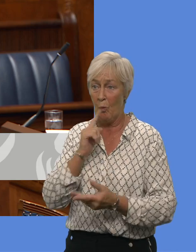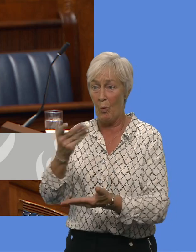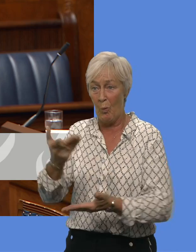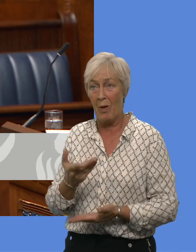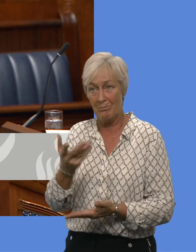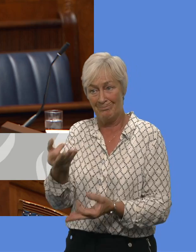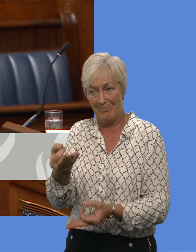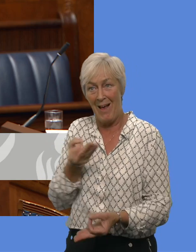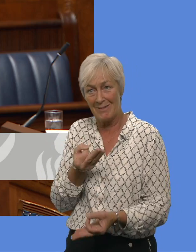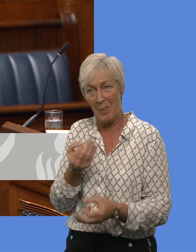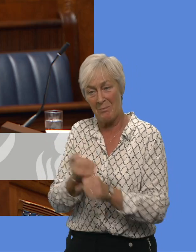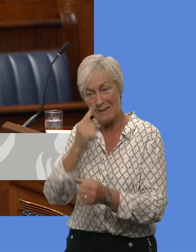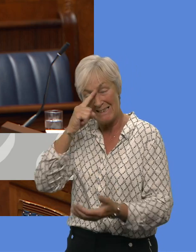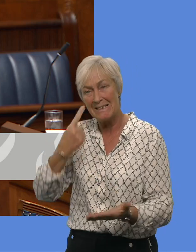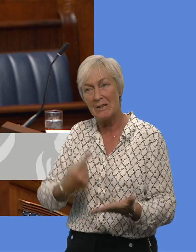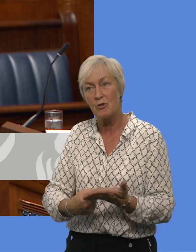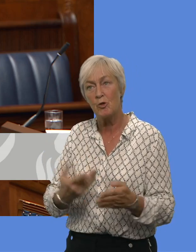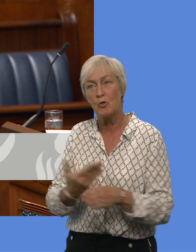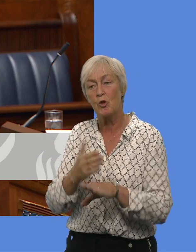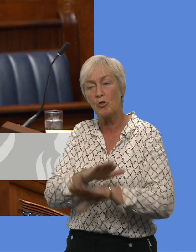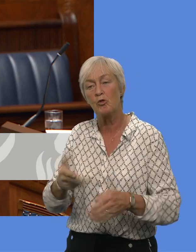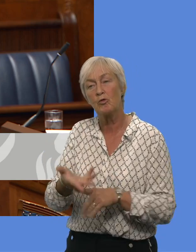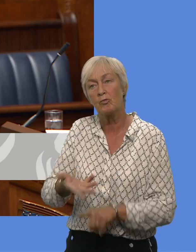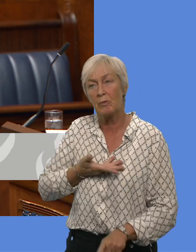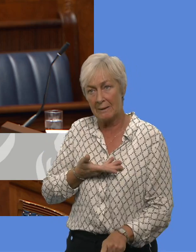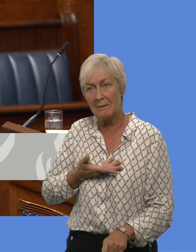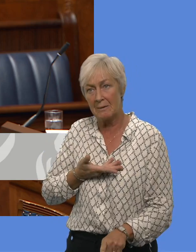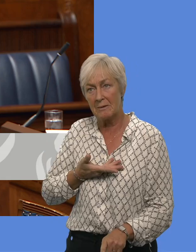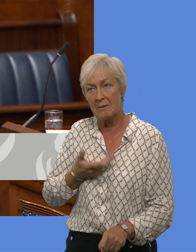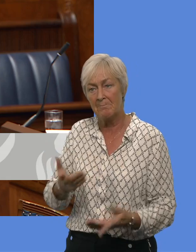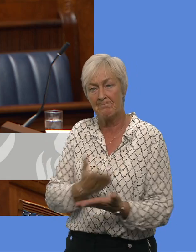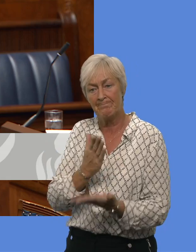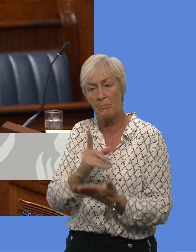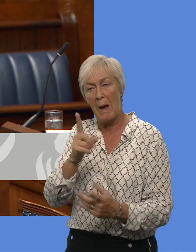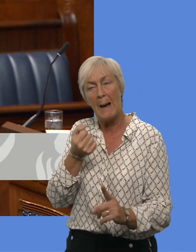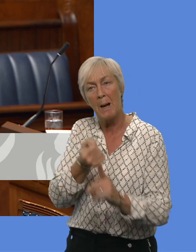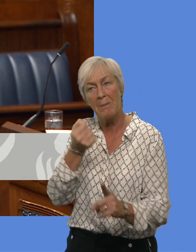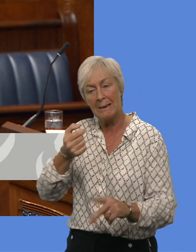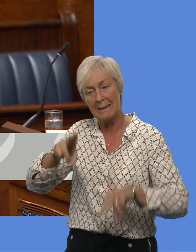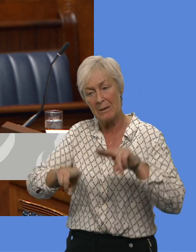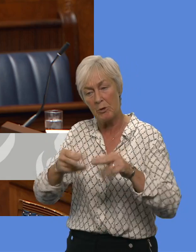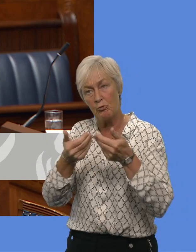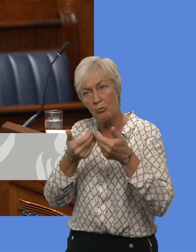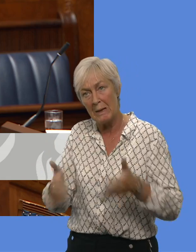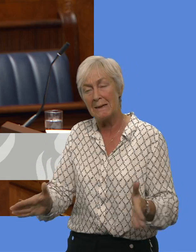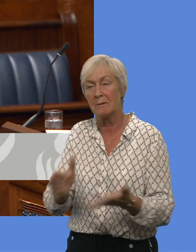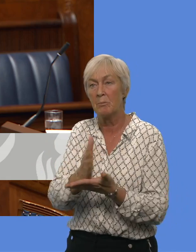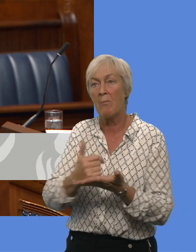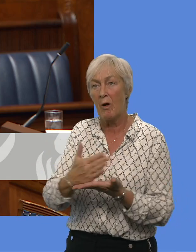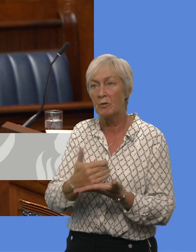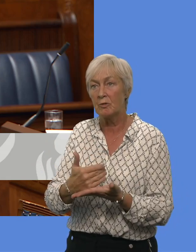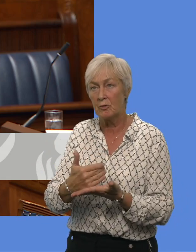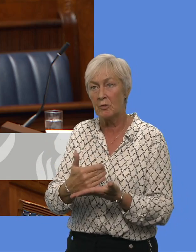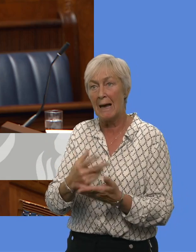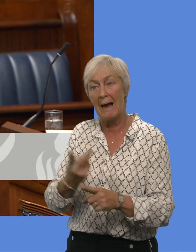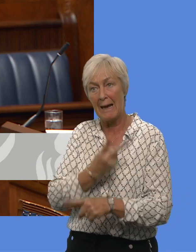we've made the decision to do a children's rights impact assessment, which has been released as part of this, and again